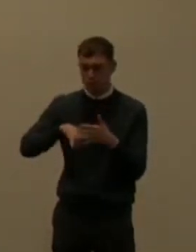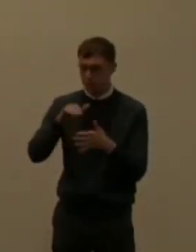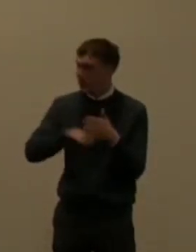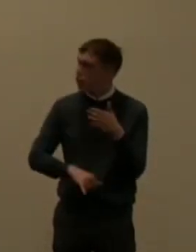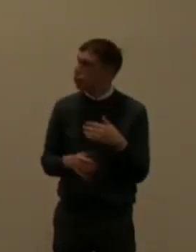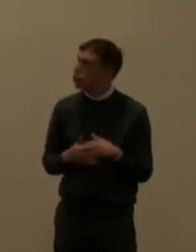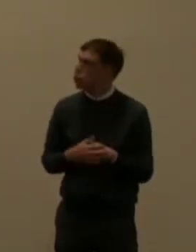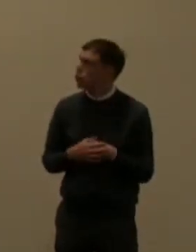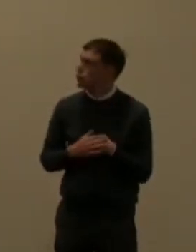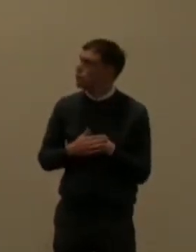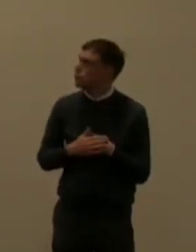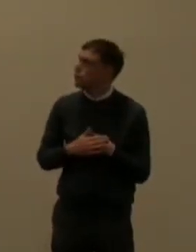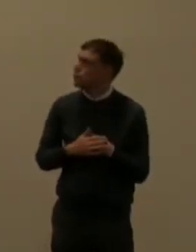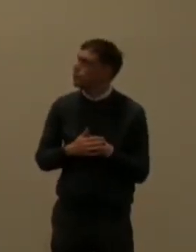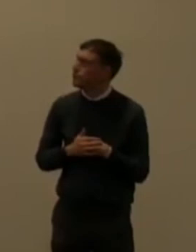and then